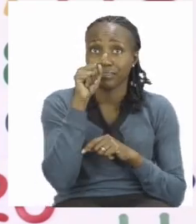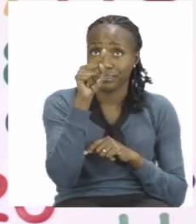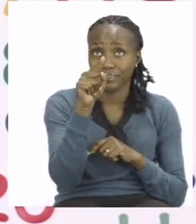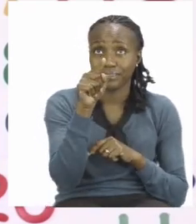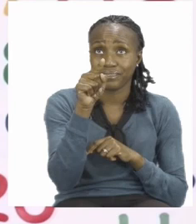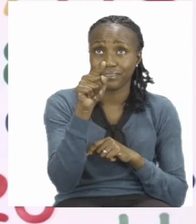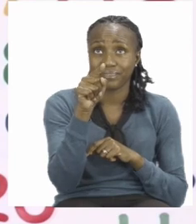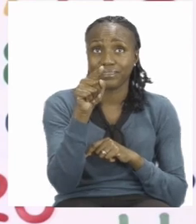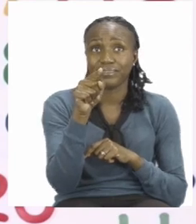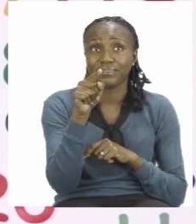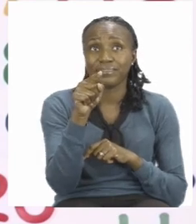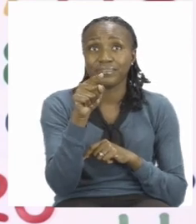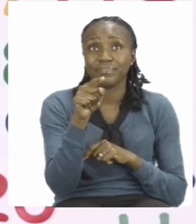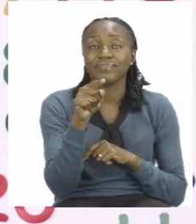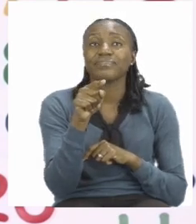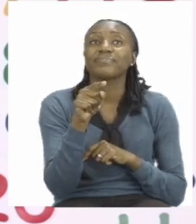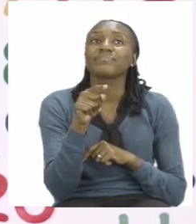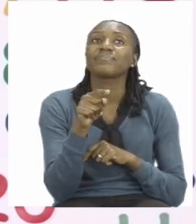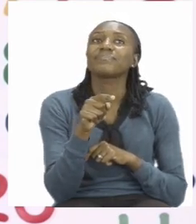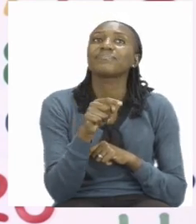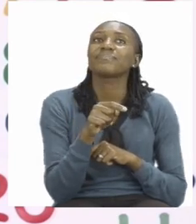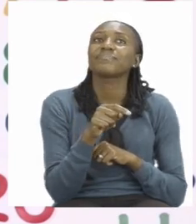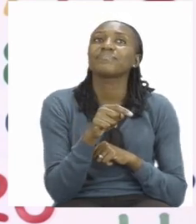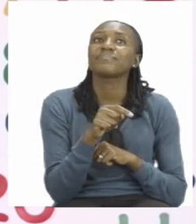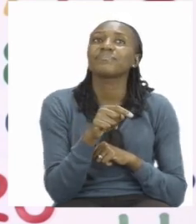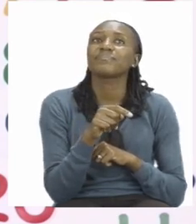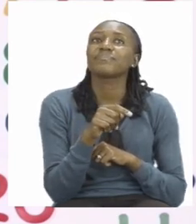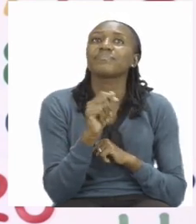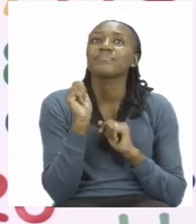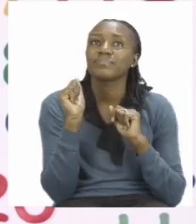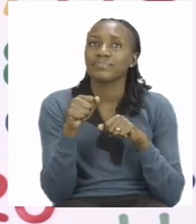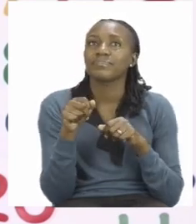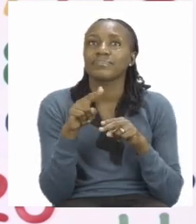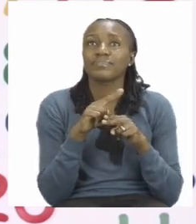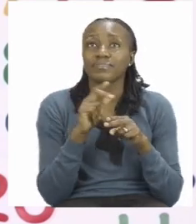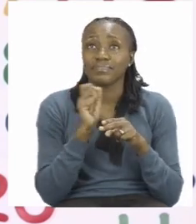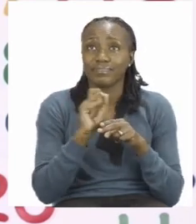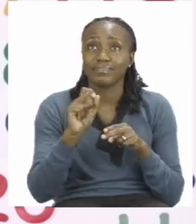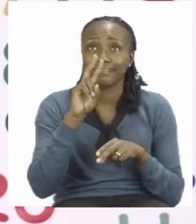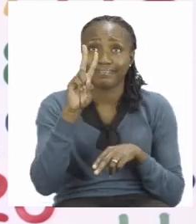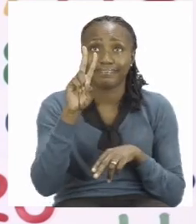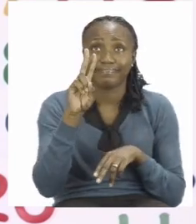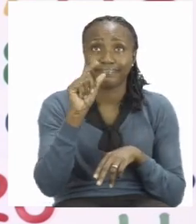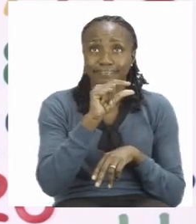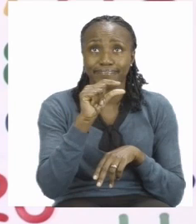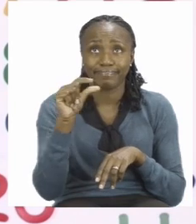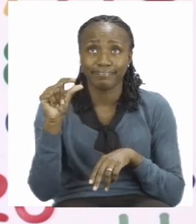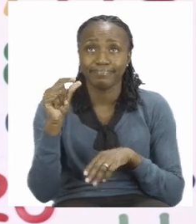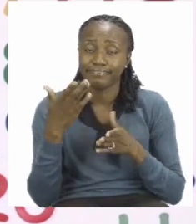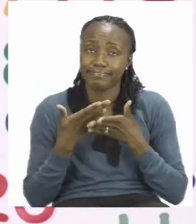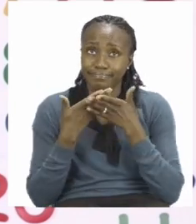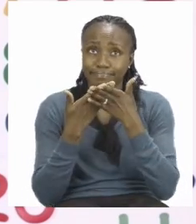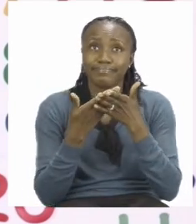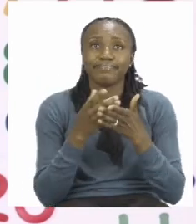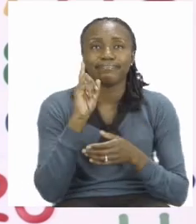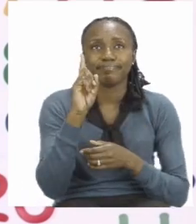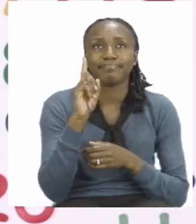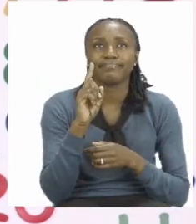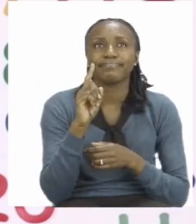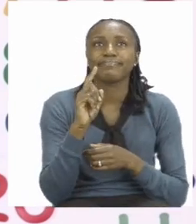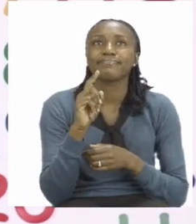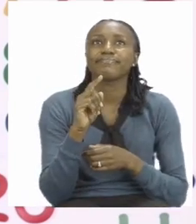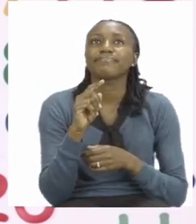for my sentence. Remember, you need 2 sentences, but we're only going to do one together. It